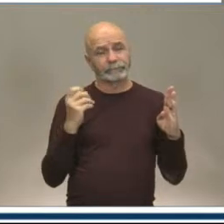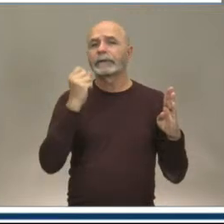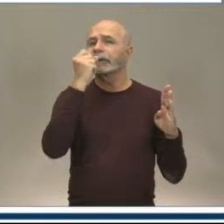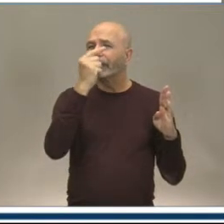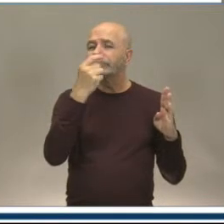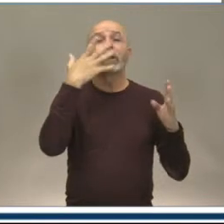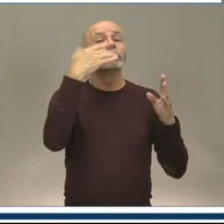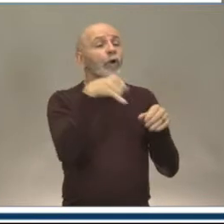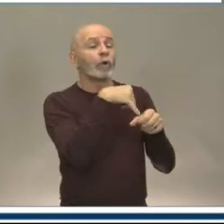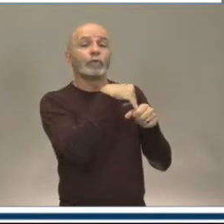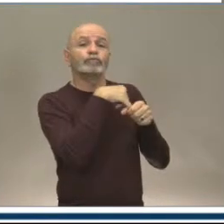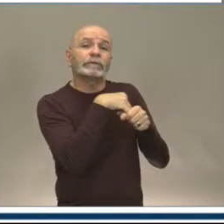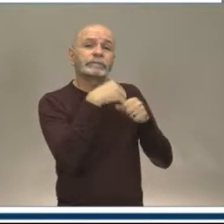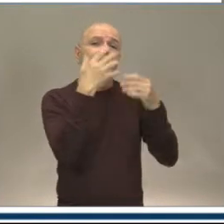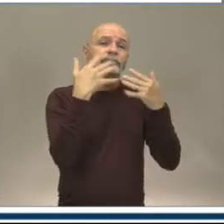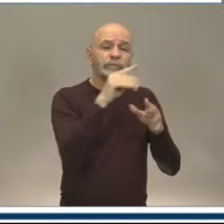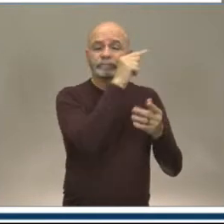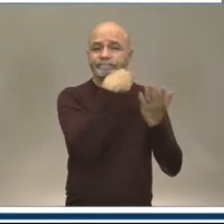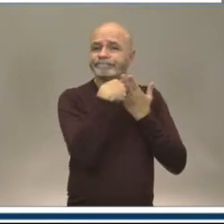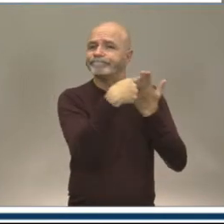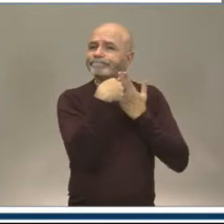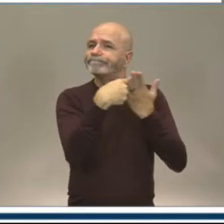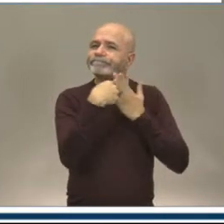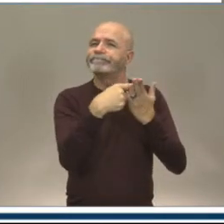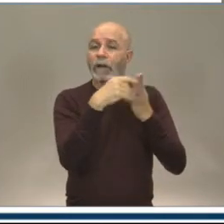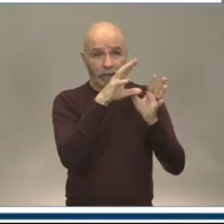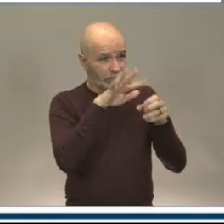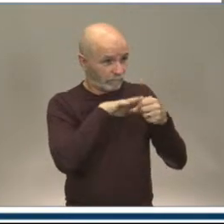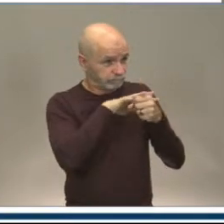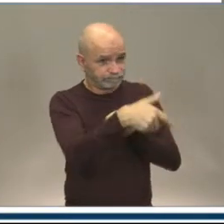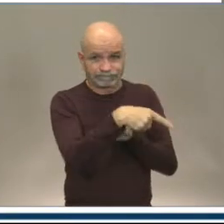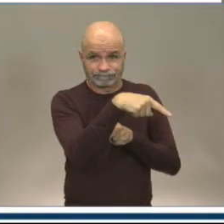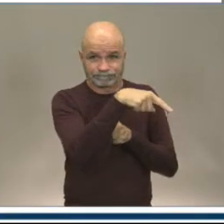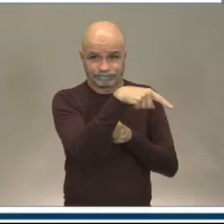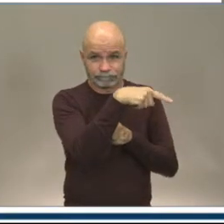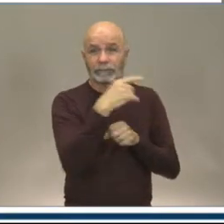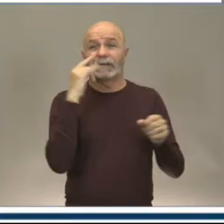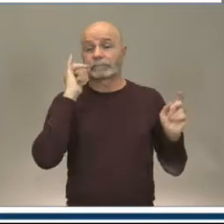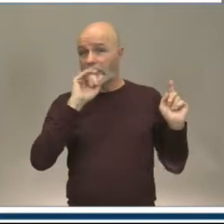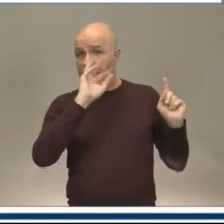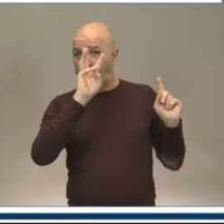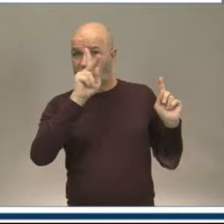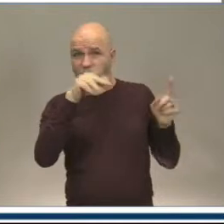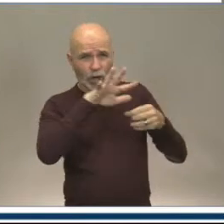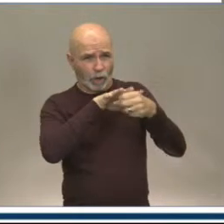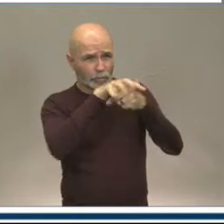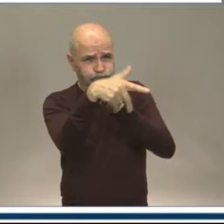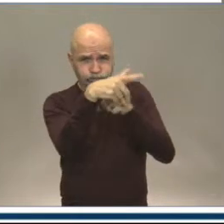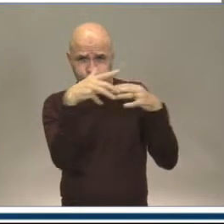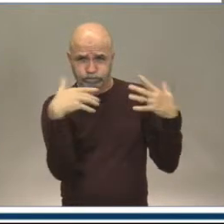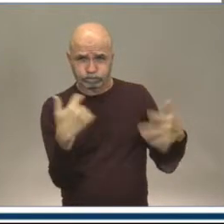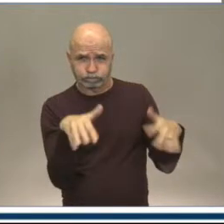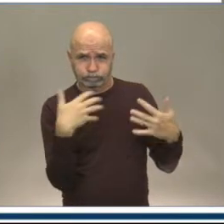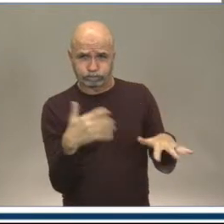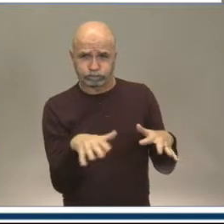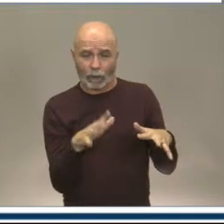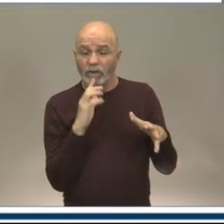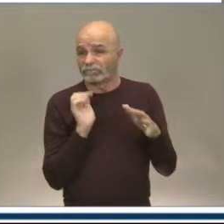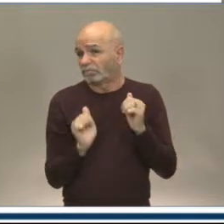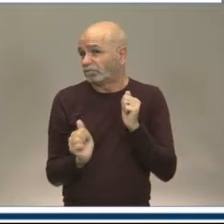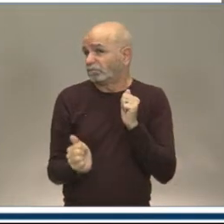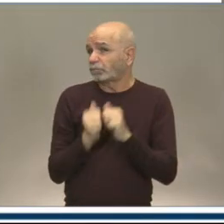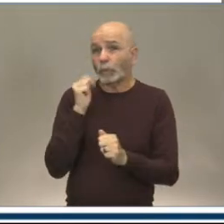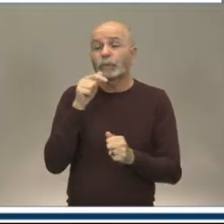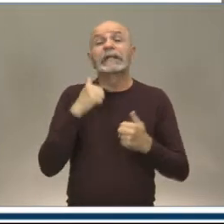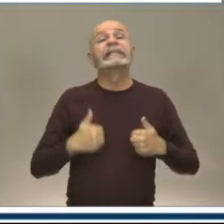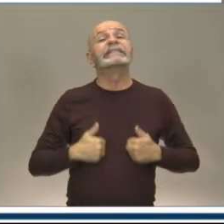We have lots of capacity with our pharmacies. The IWK, because a large proportion of this age group lives in the HRM area, the